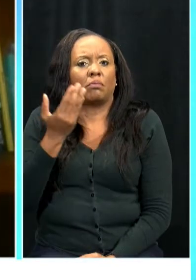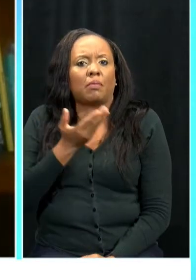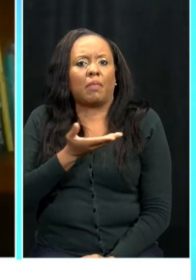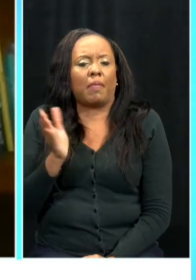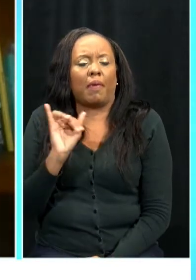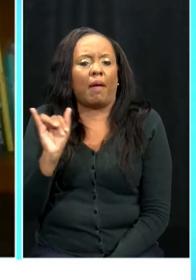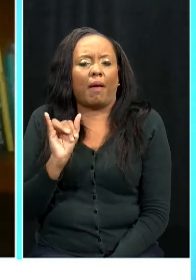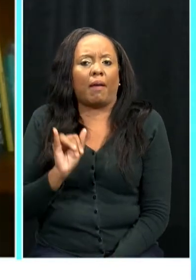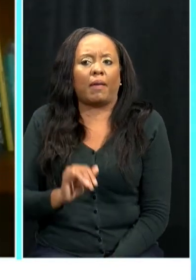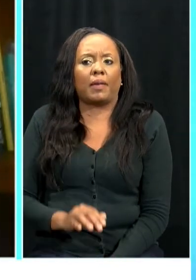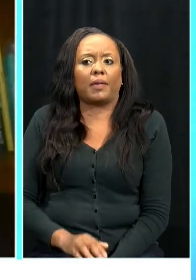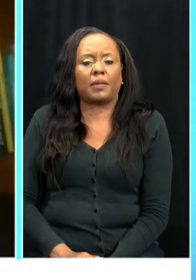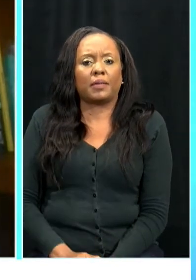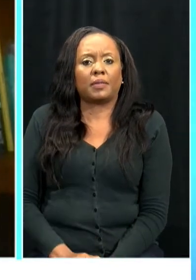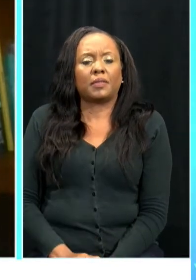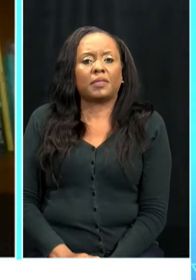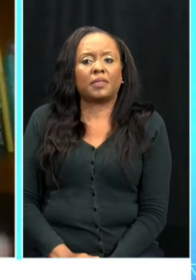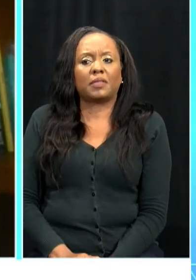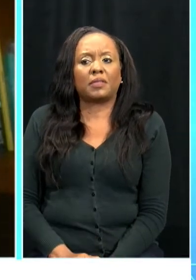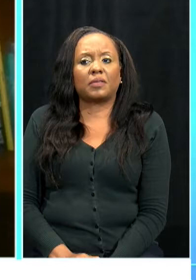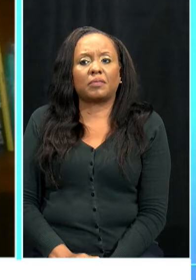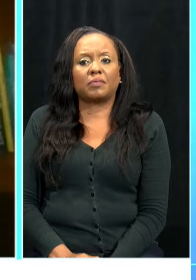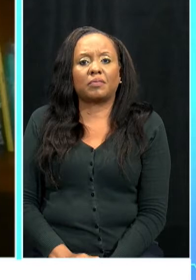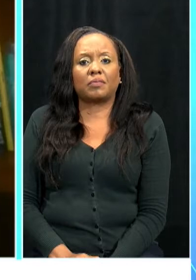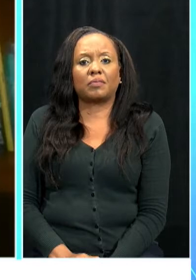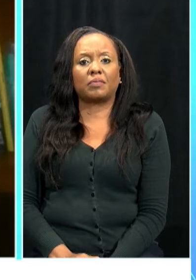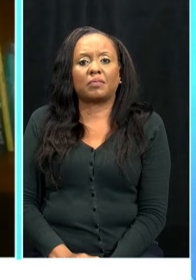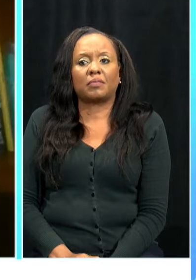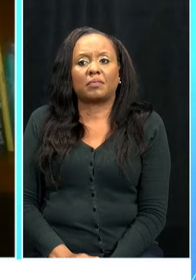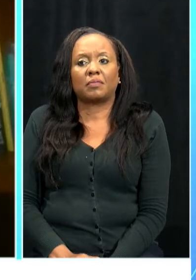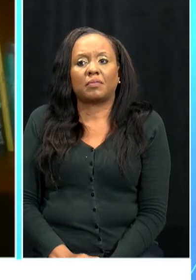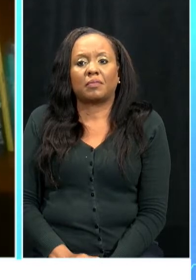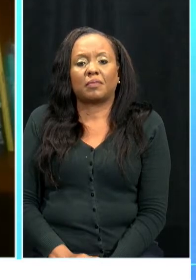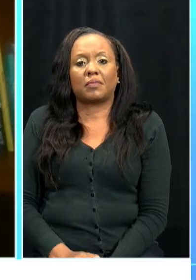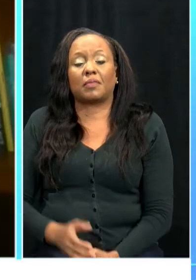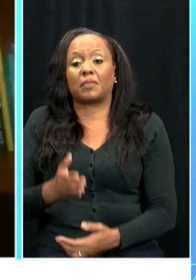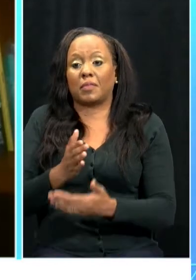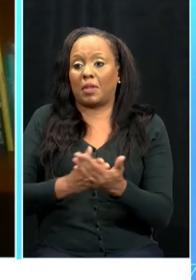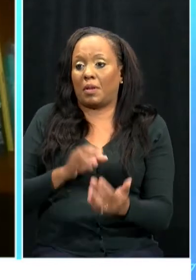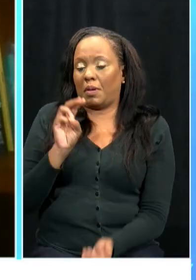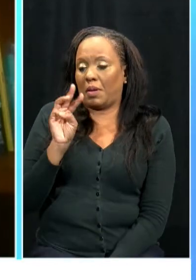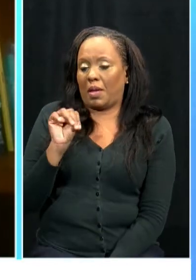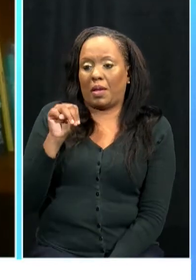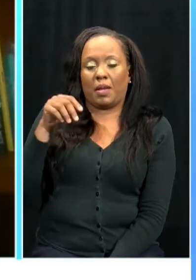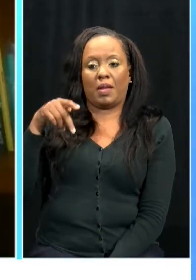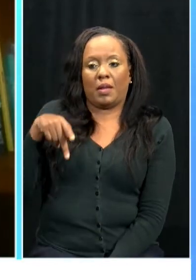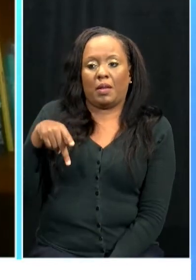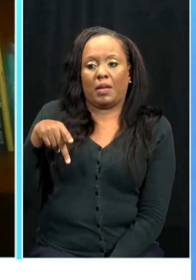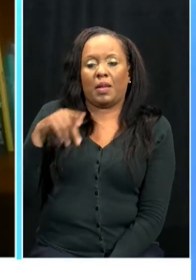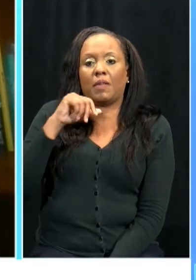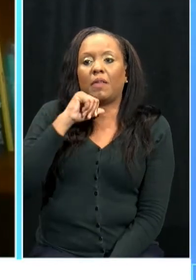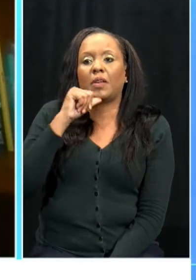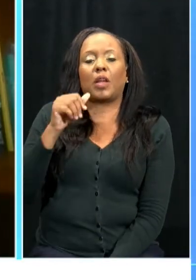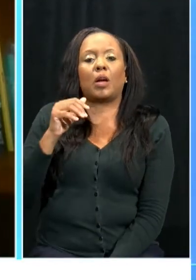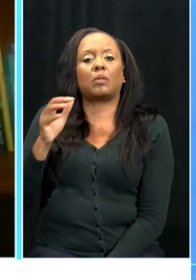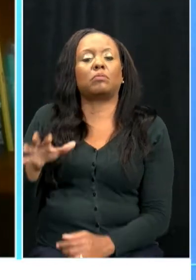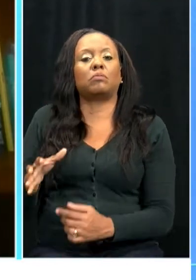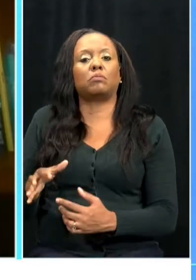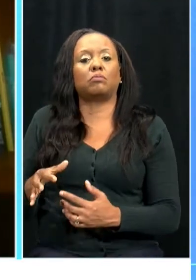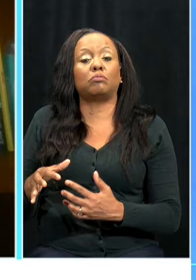you have things like the some of the MPs who are a little concerned that they were not going to be re-selected. Let's